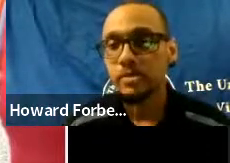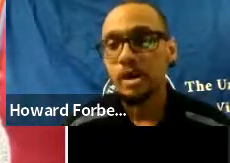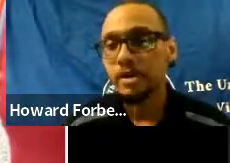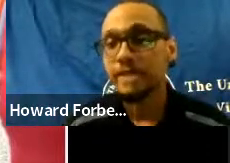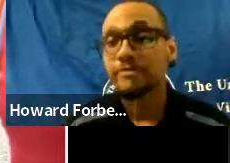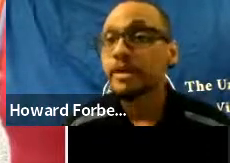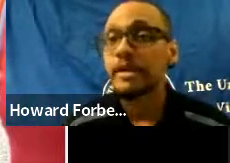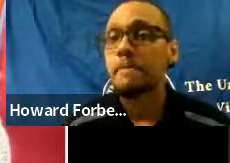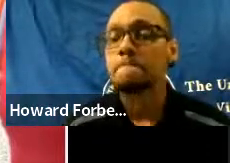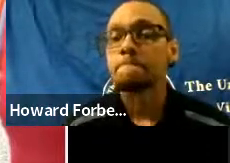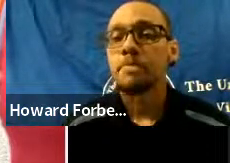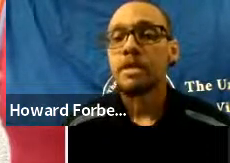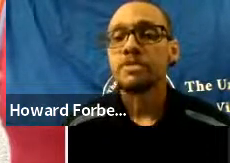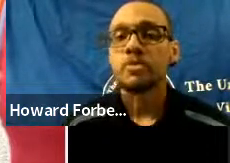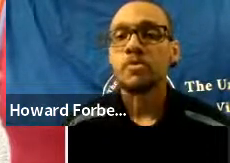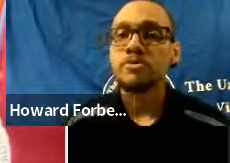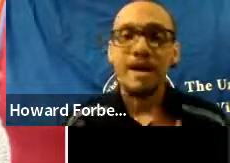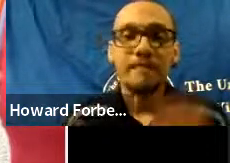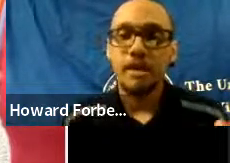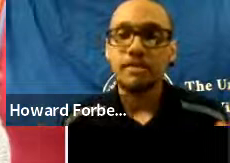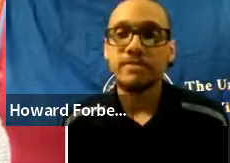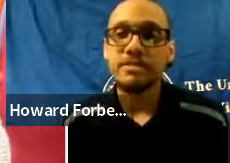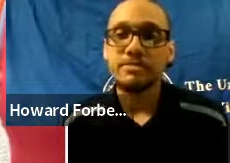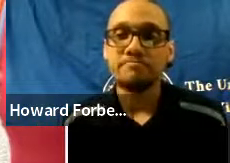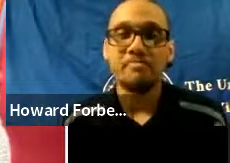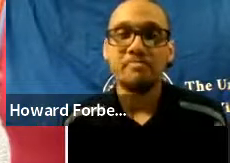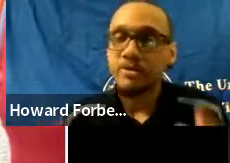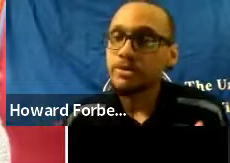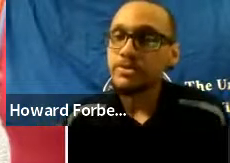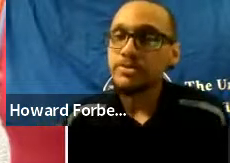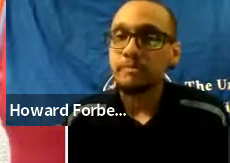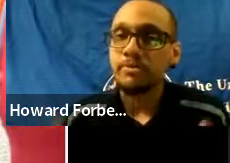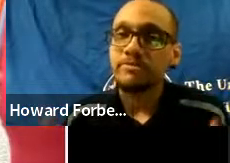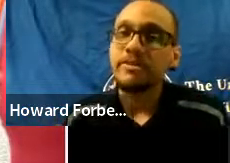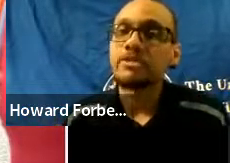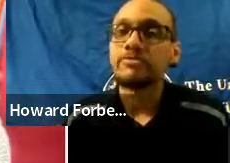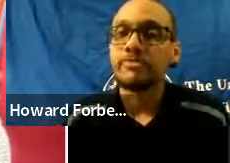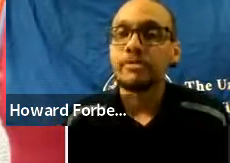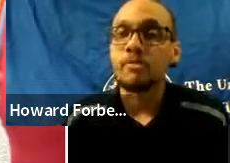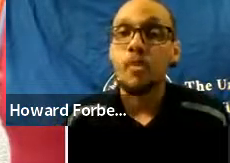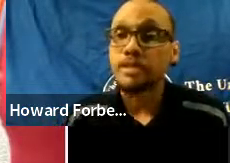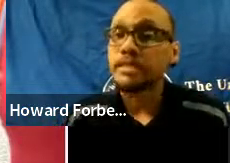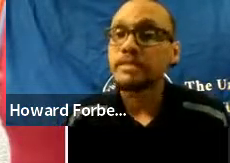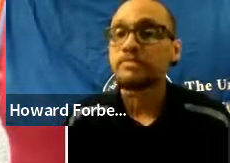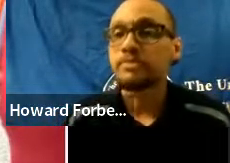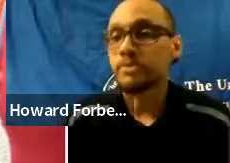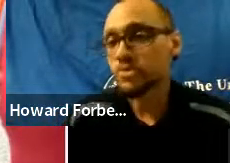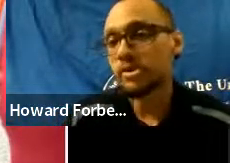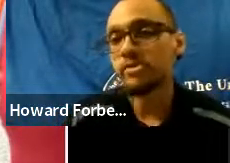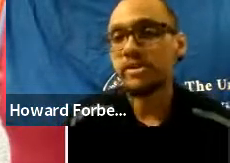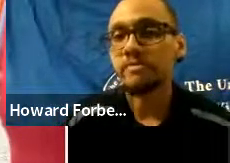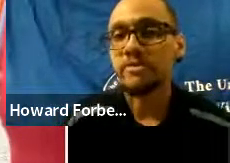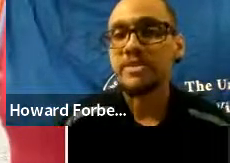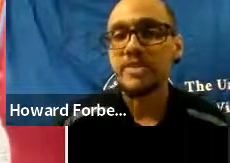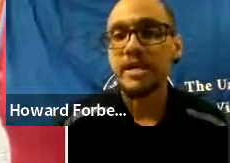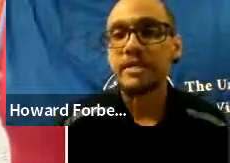go back to the water ever again. And so when you have all of these barriers that prevent you from wanting to pursue a career in marine